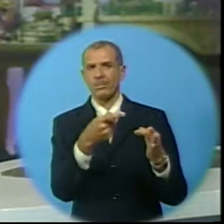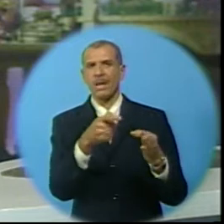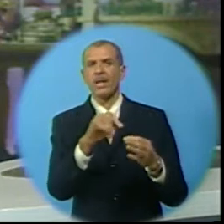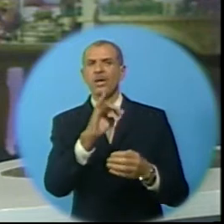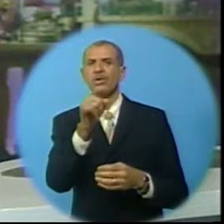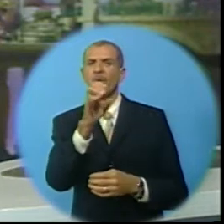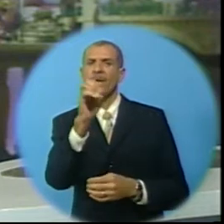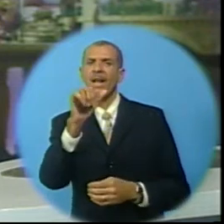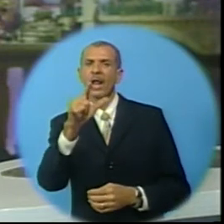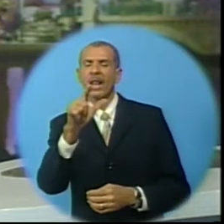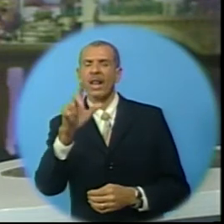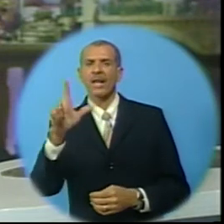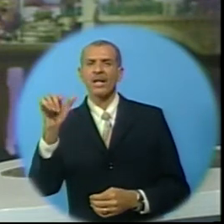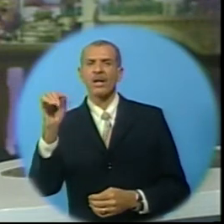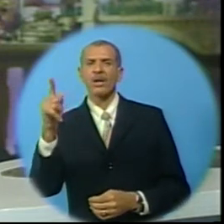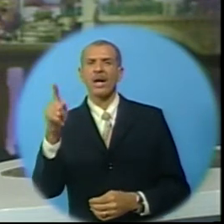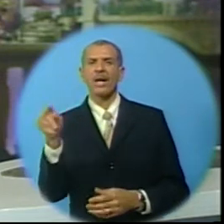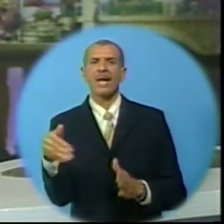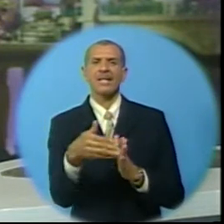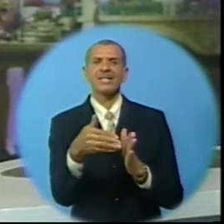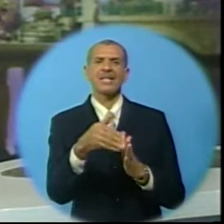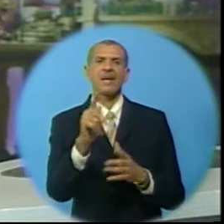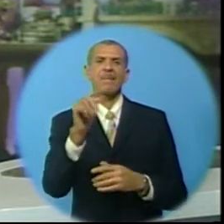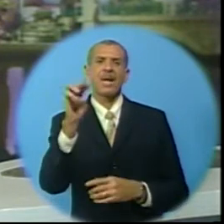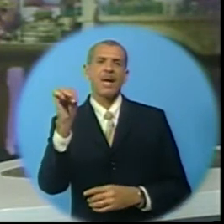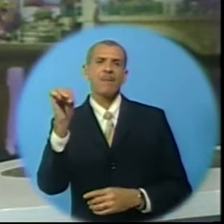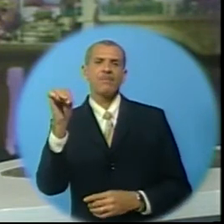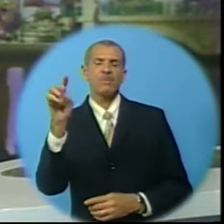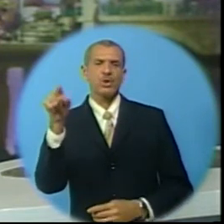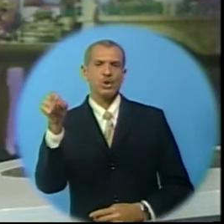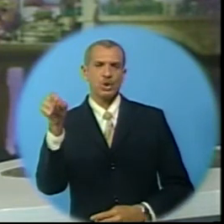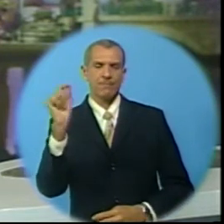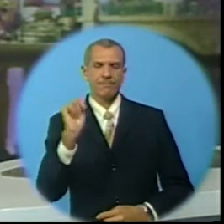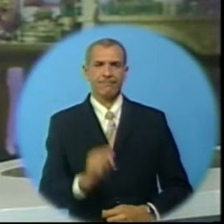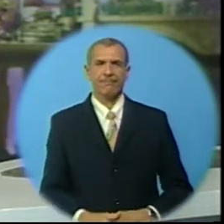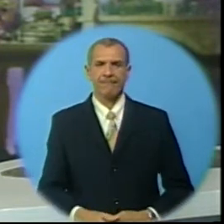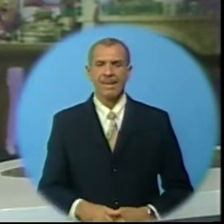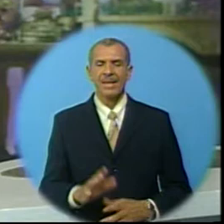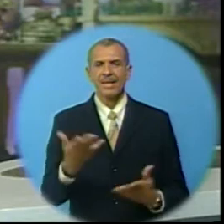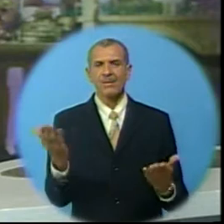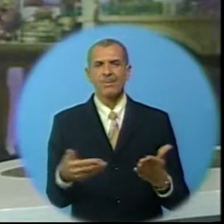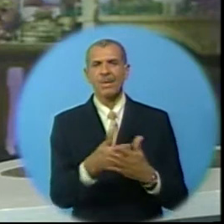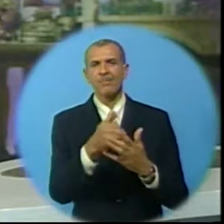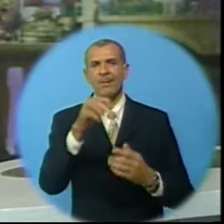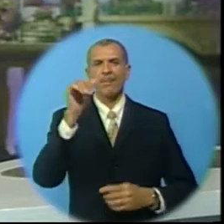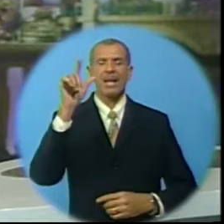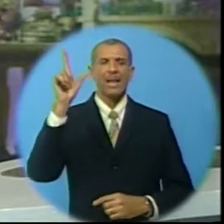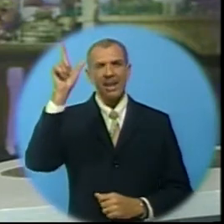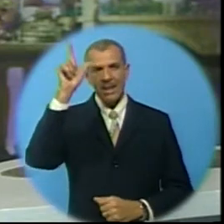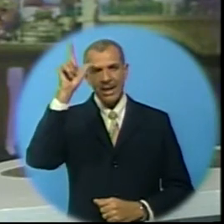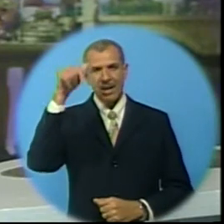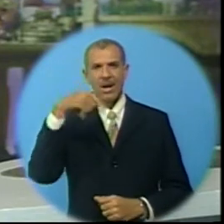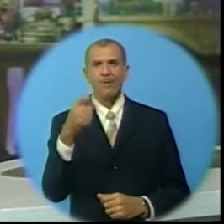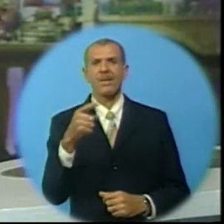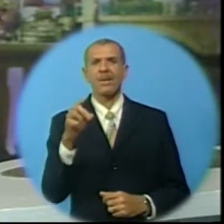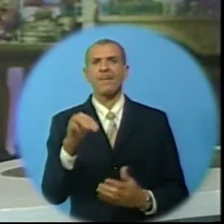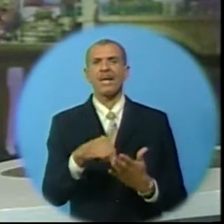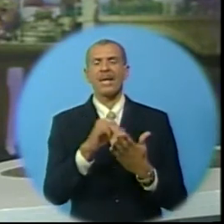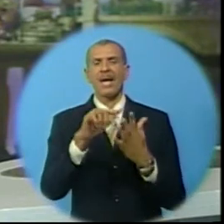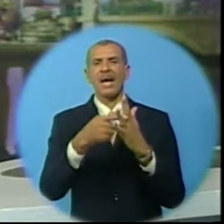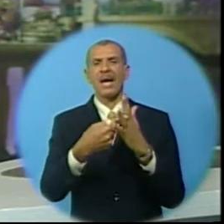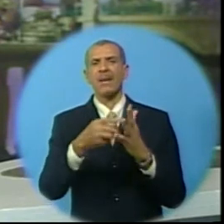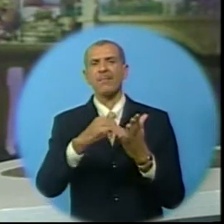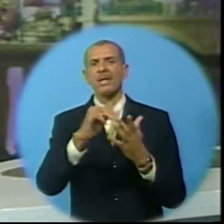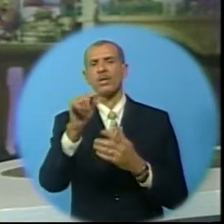Joel Leacock against accounting firm KPMG. The case brought by Mr. Leacock began on May 20th of this